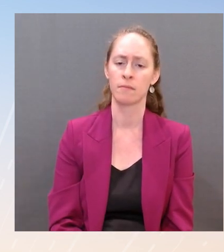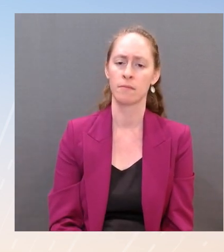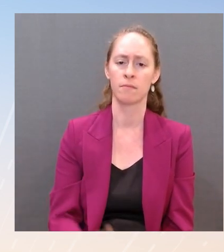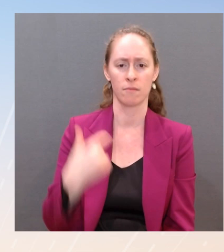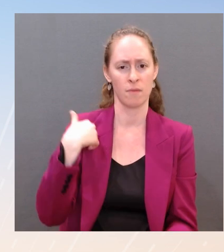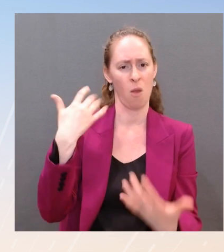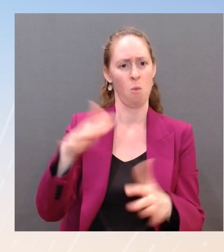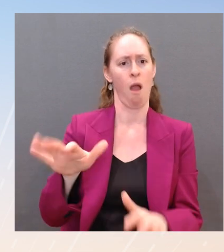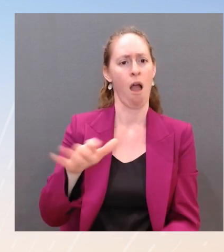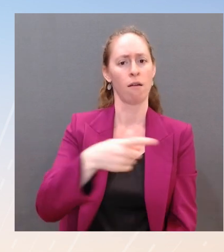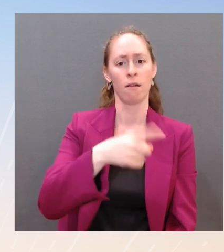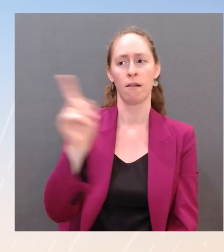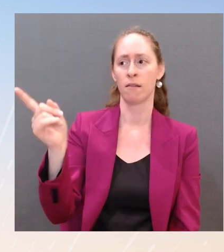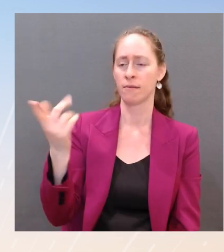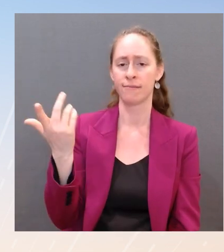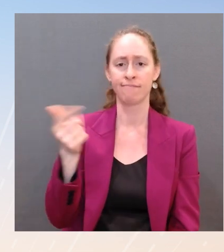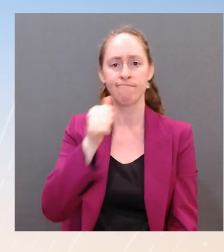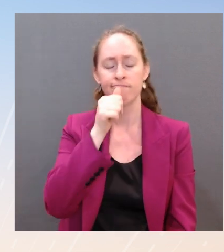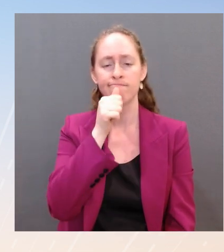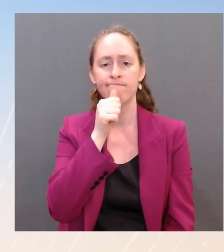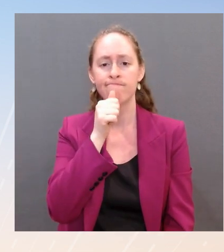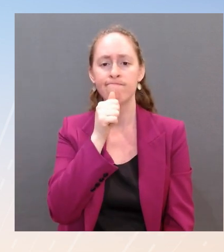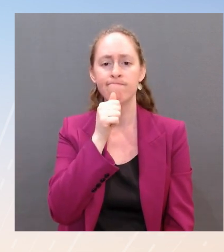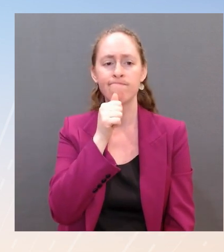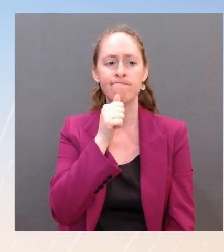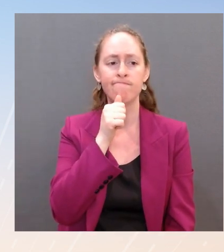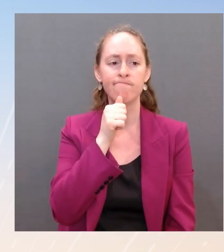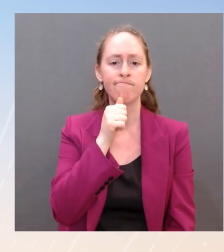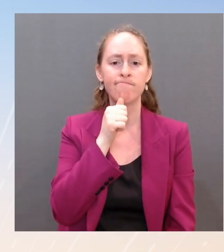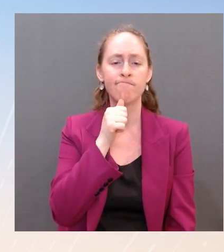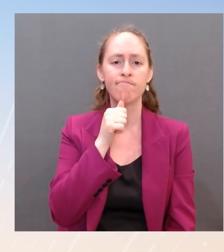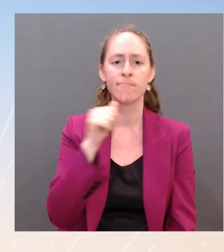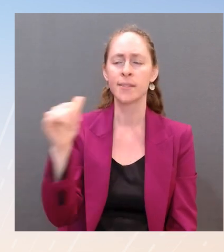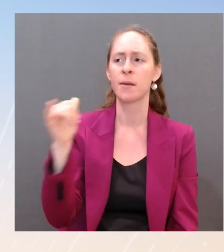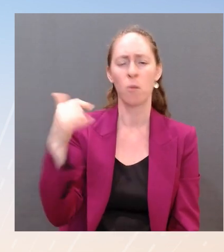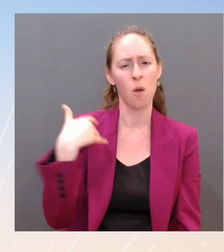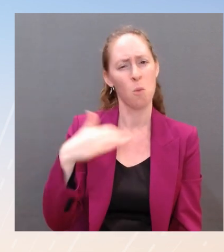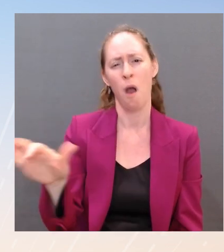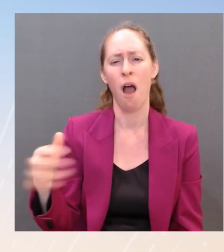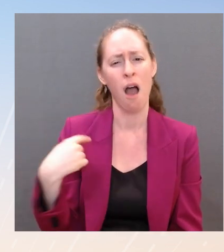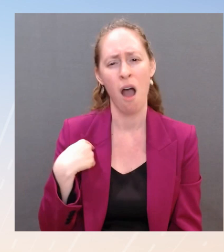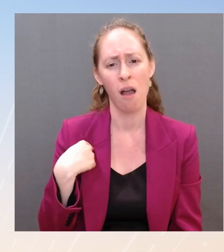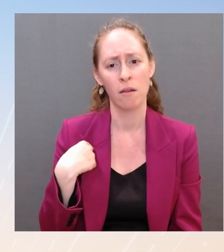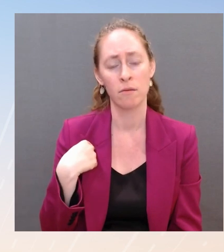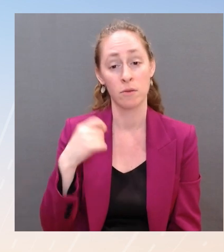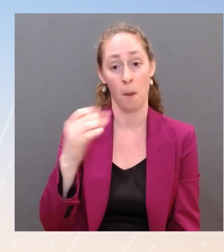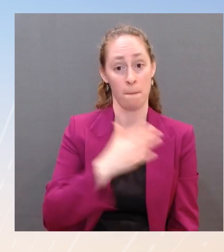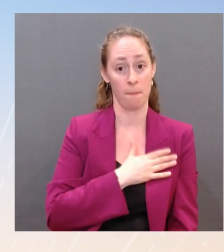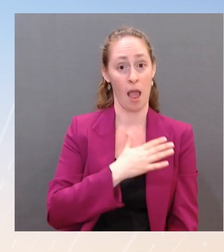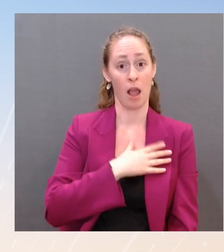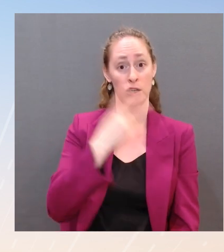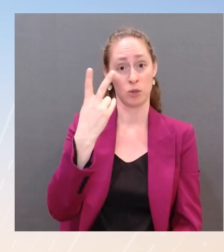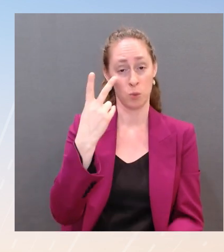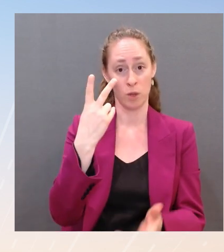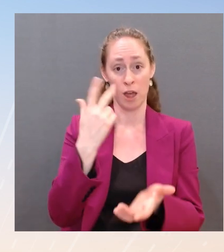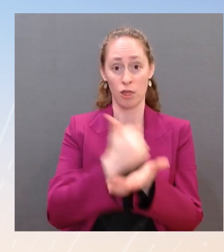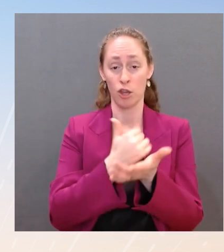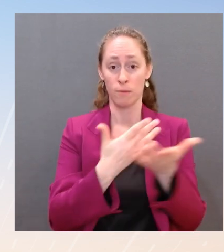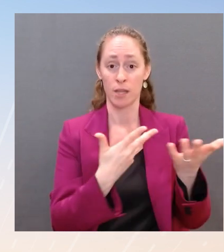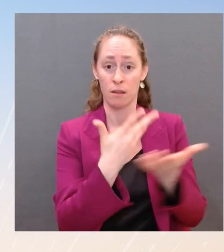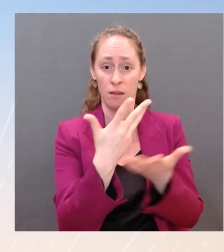And, you know, so, you know, the two therapists that I went to, they didn't really give me what I wanted or what I needed at the